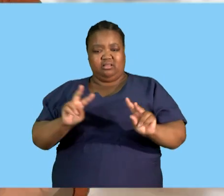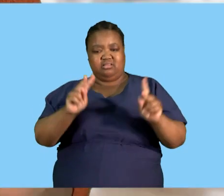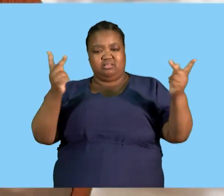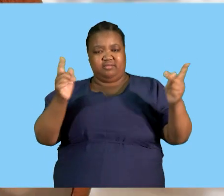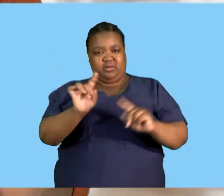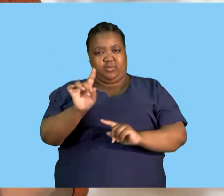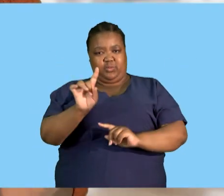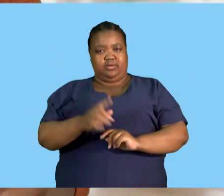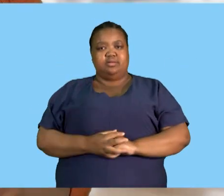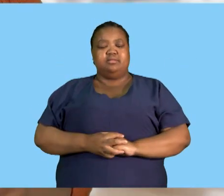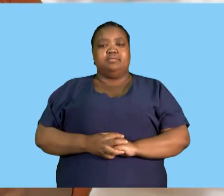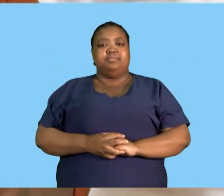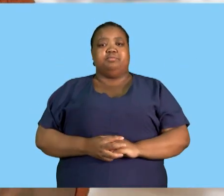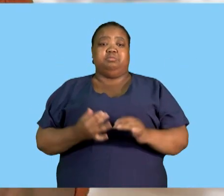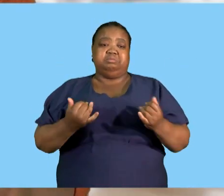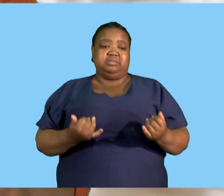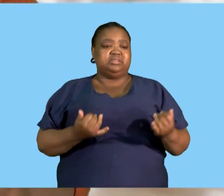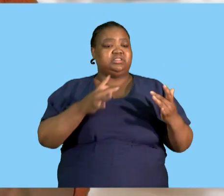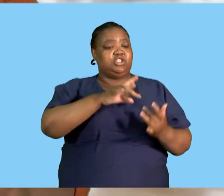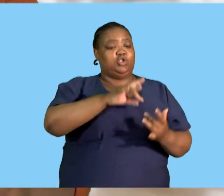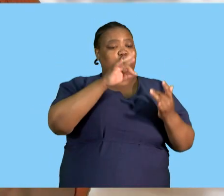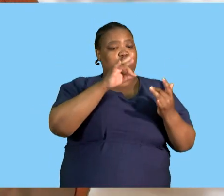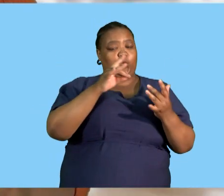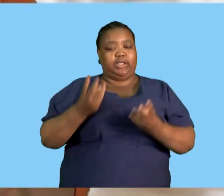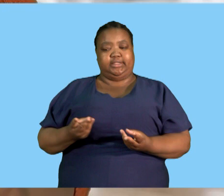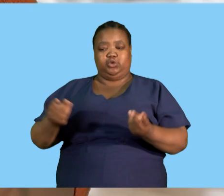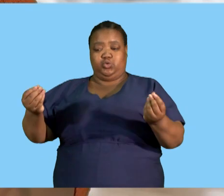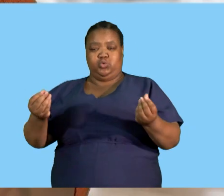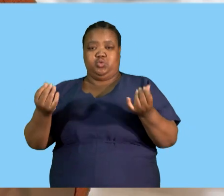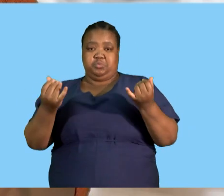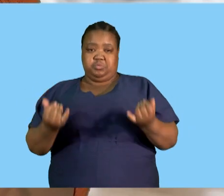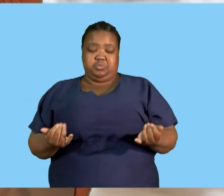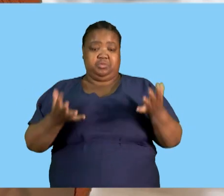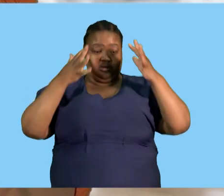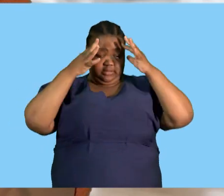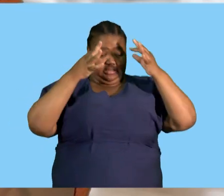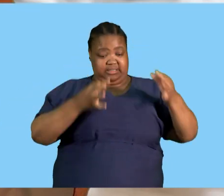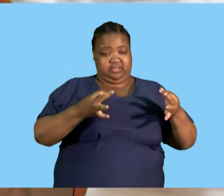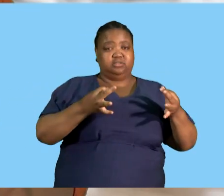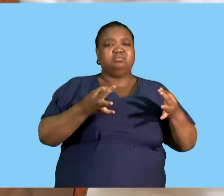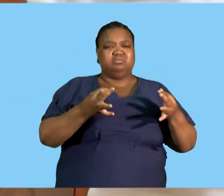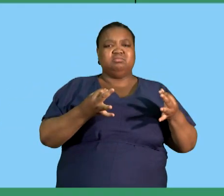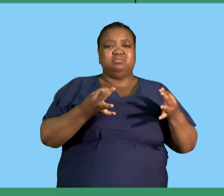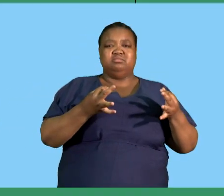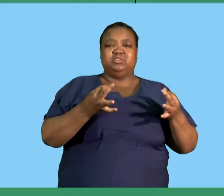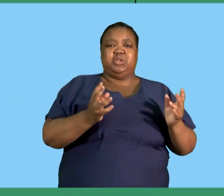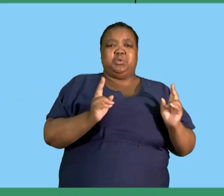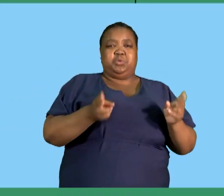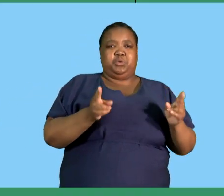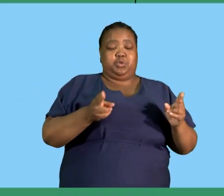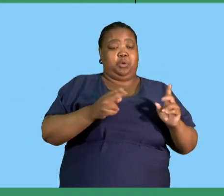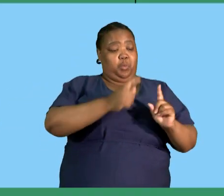the difference between the two? I'm sure you heard we're talking about choices and solutions. So here it says with decision making, it is